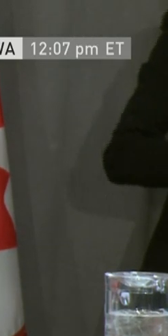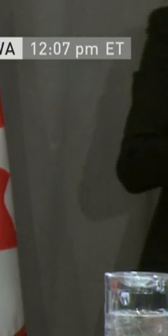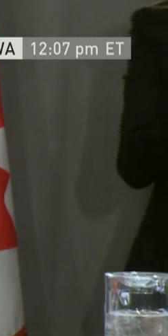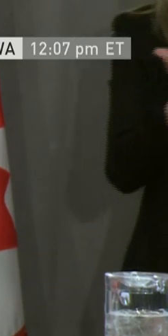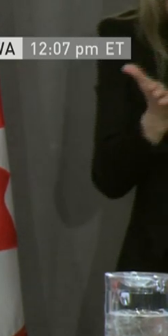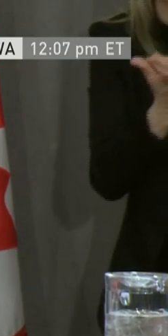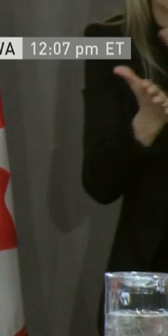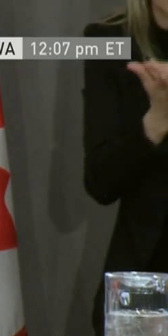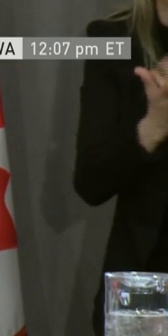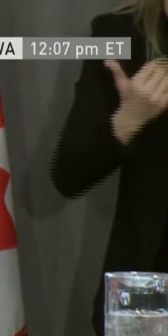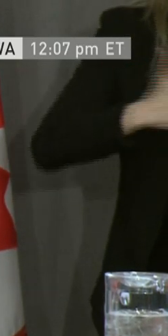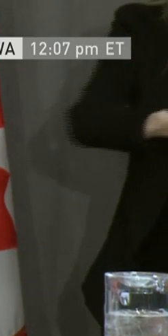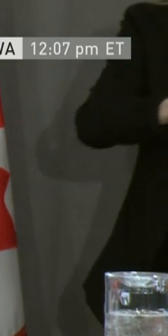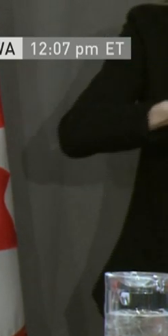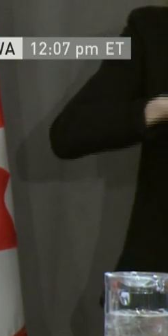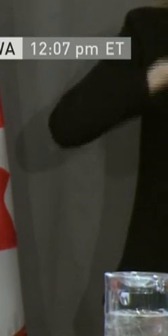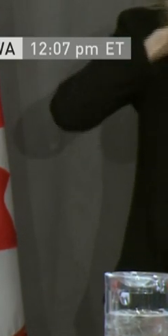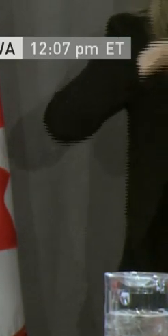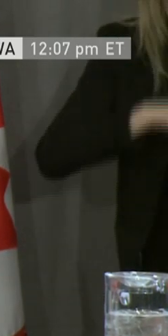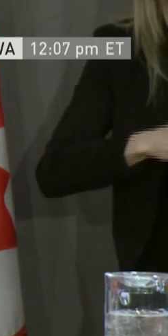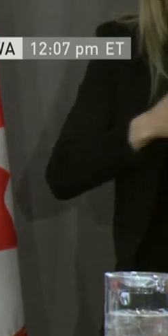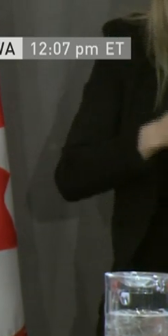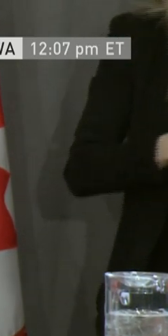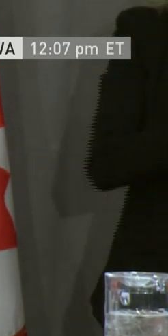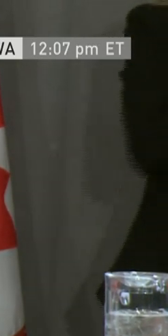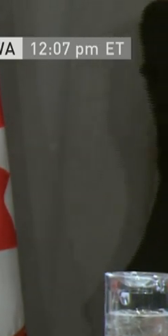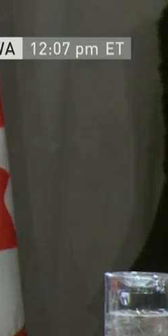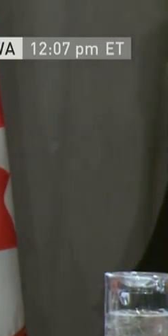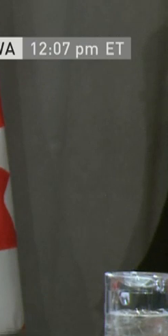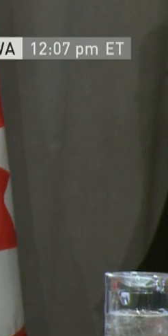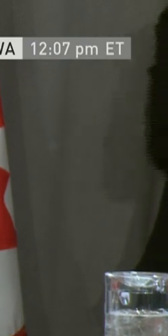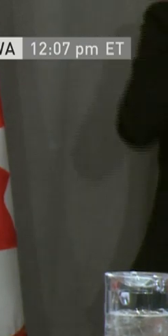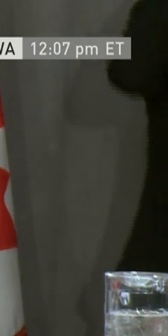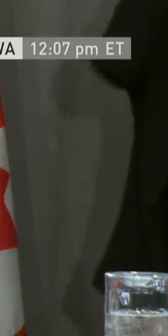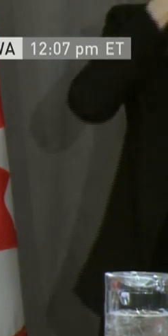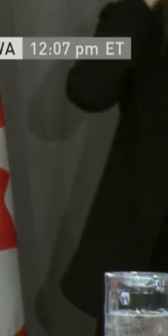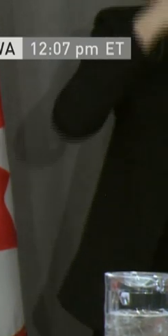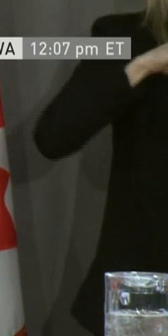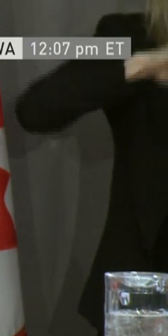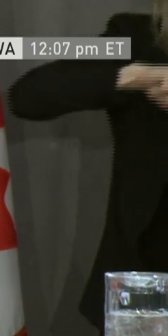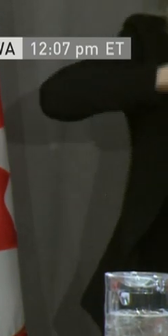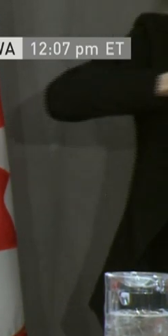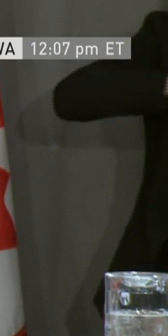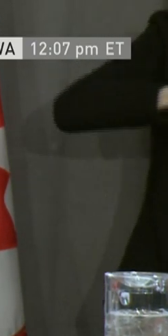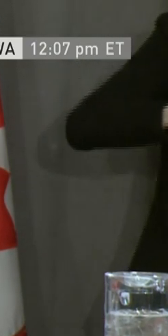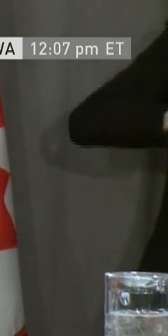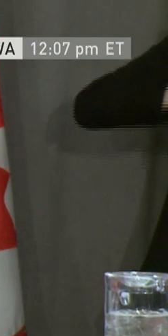got to incorporate in that is this major fiscal announcement that we've just seen.